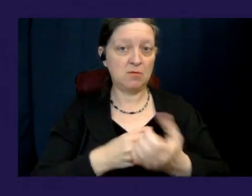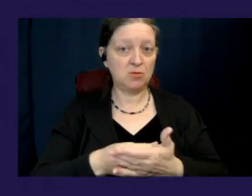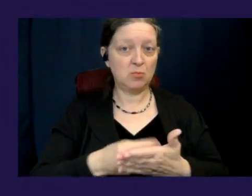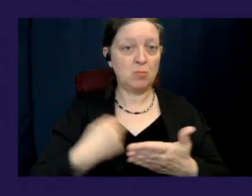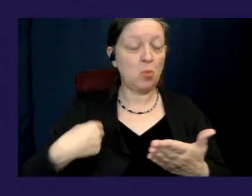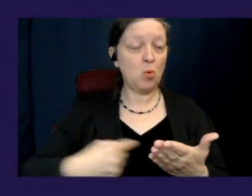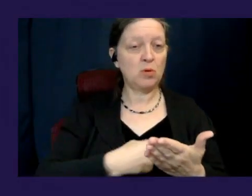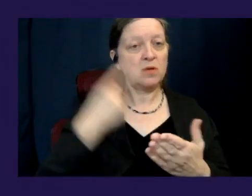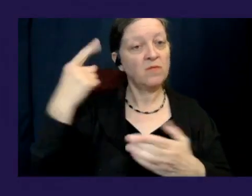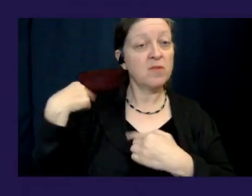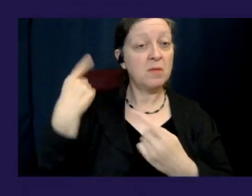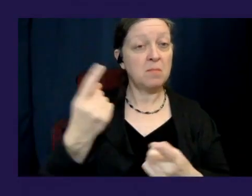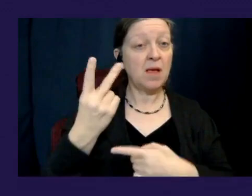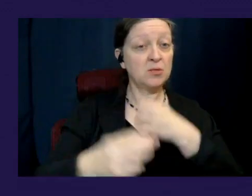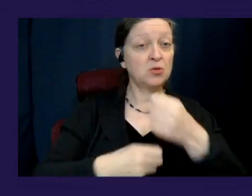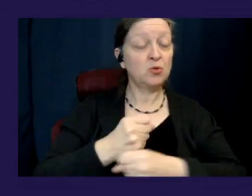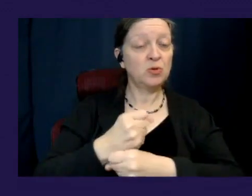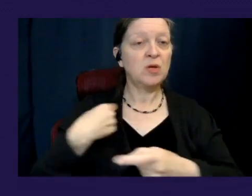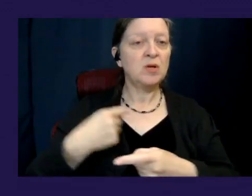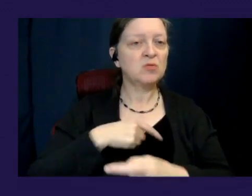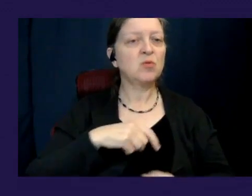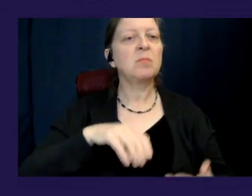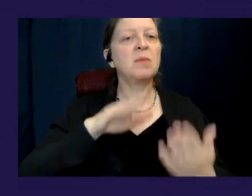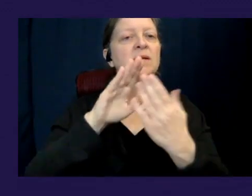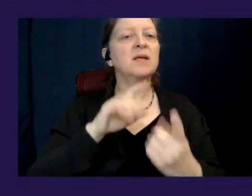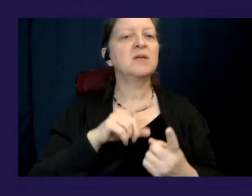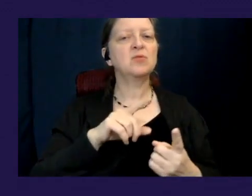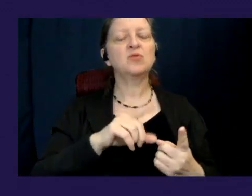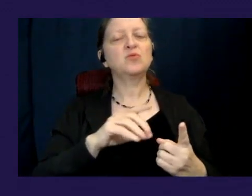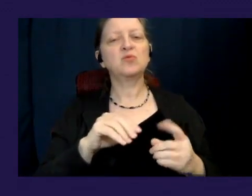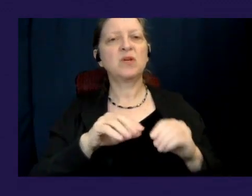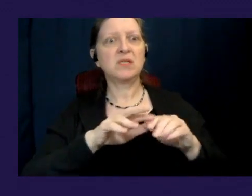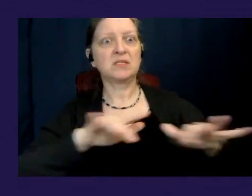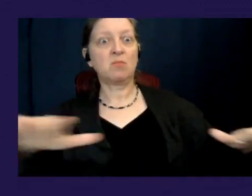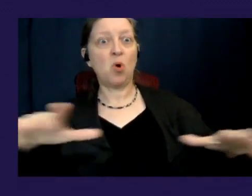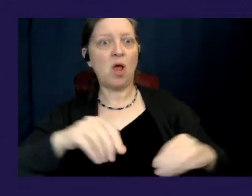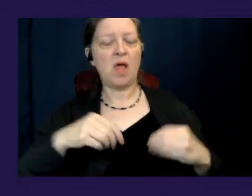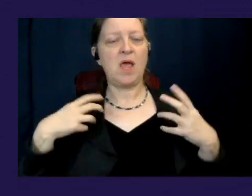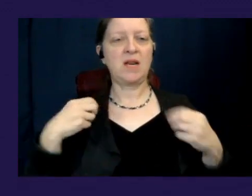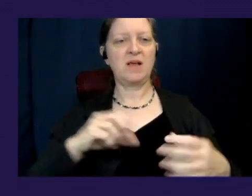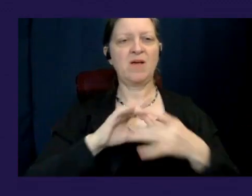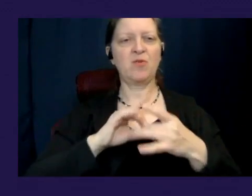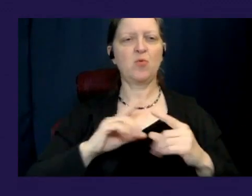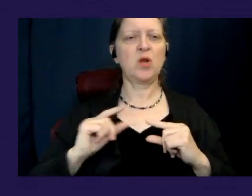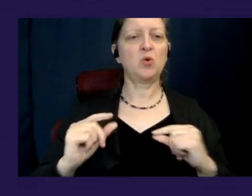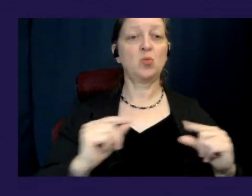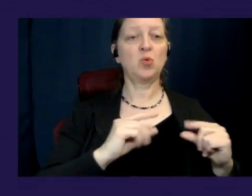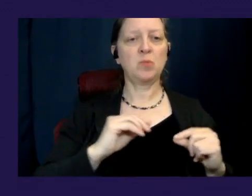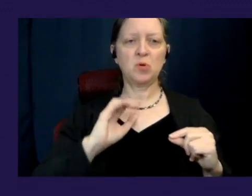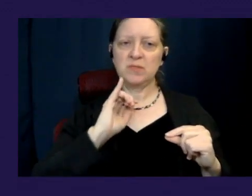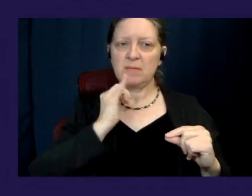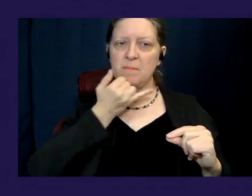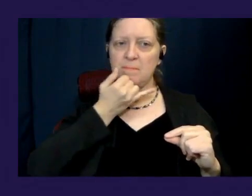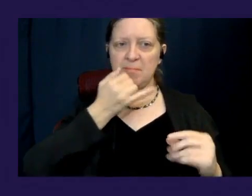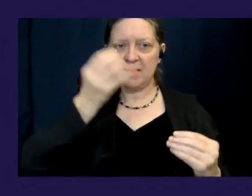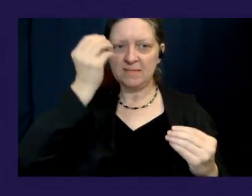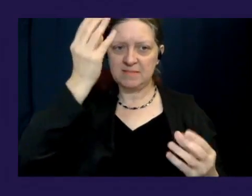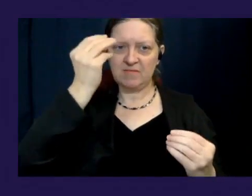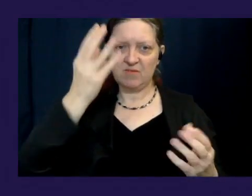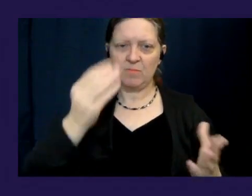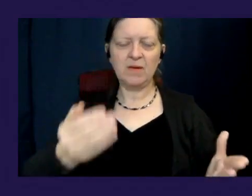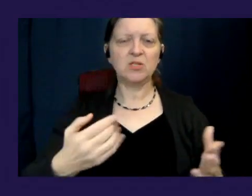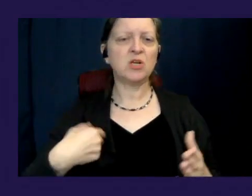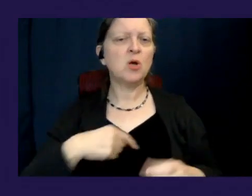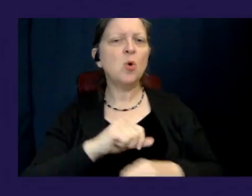unprecedented spread of health-related rumors and misinformation. Where we work, so just the next one,